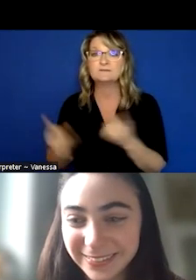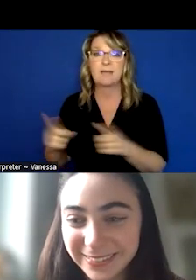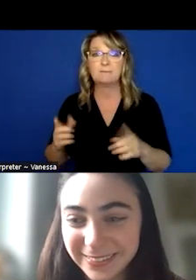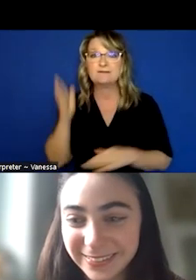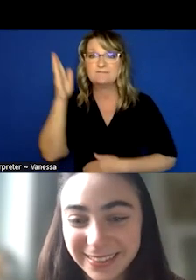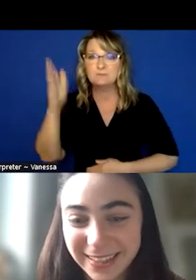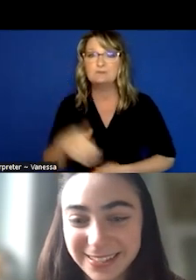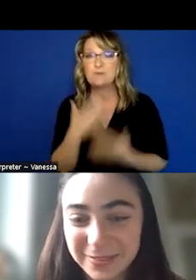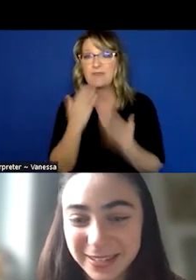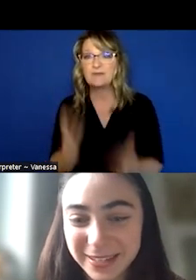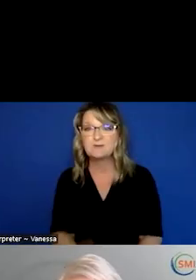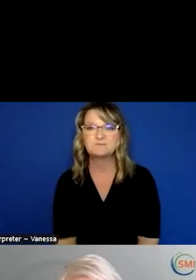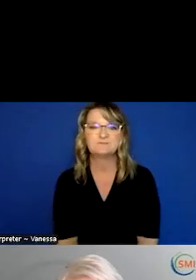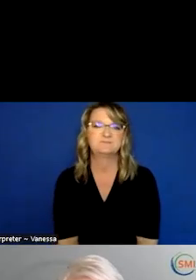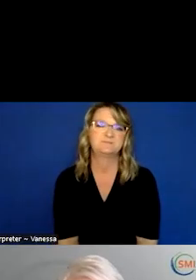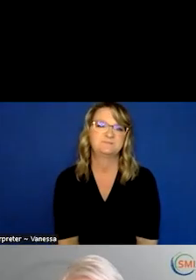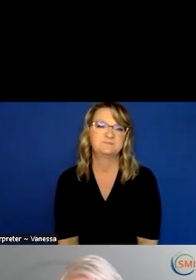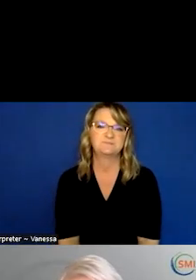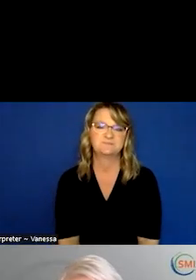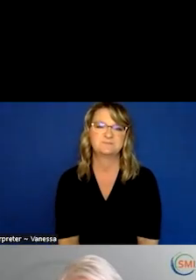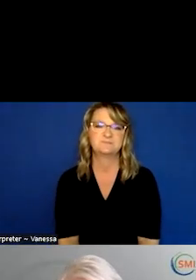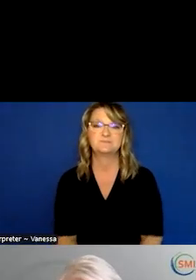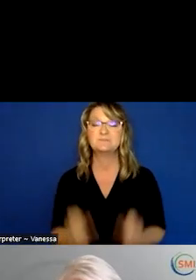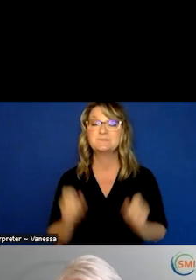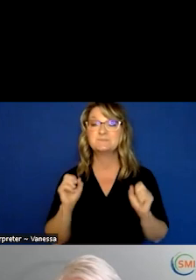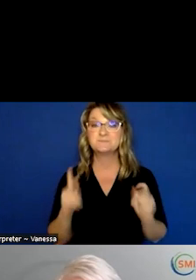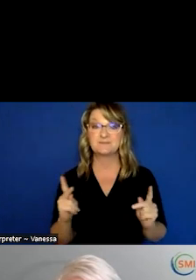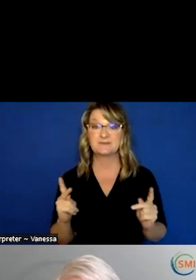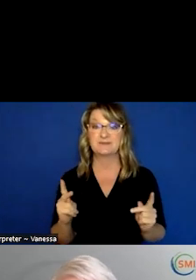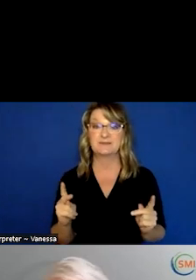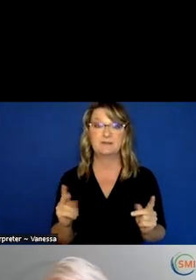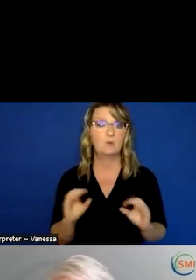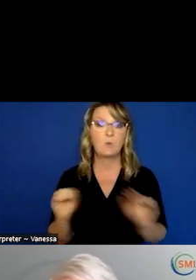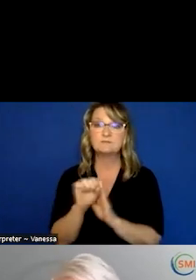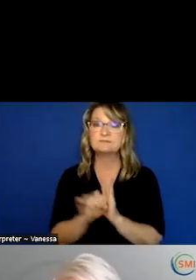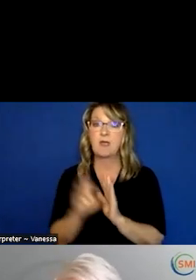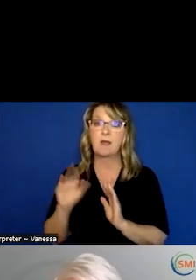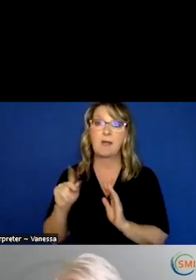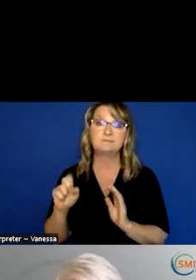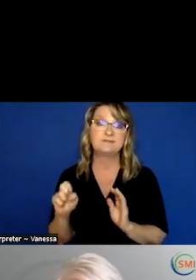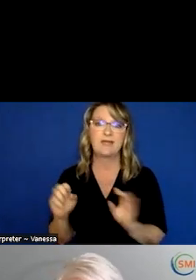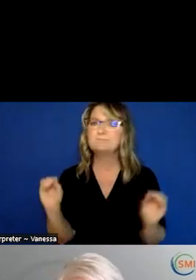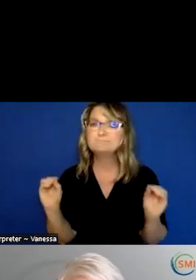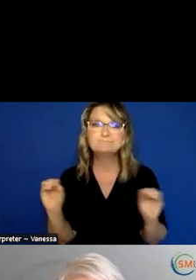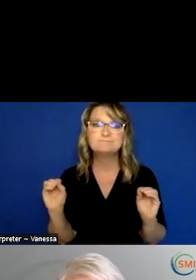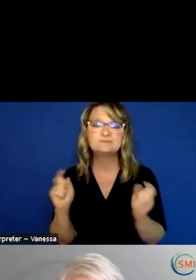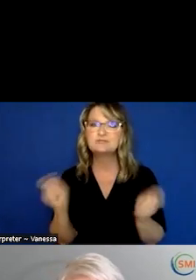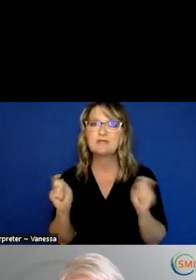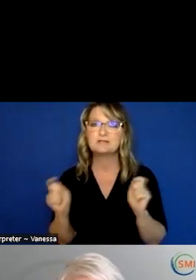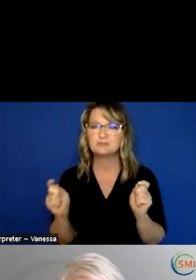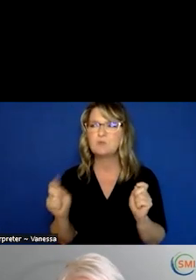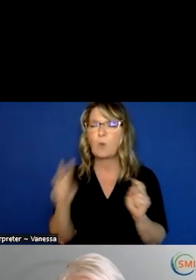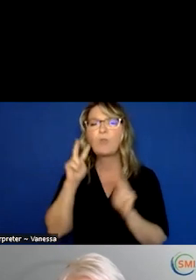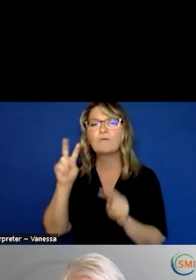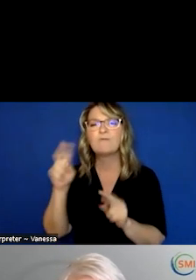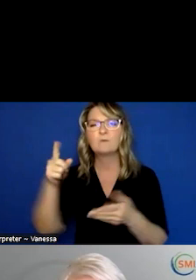today. Thanks, Amy. All right, we are not going to have a state update today because there really hasn't been many changes, but we'll look forward to that next